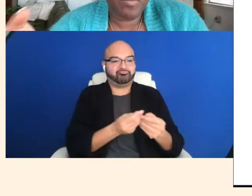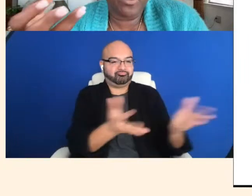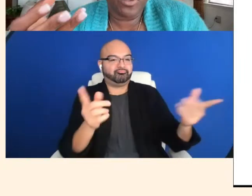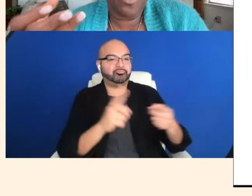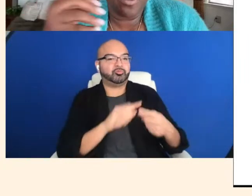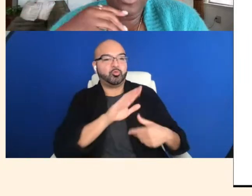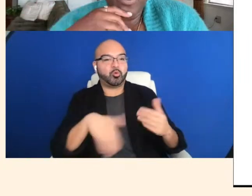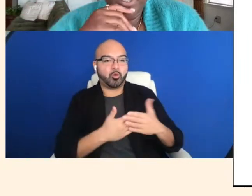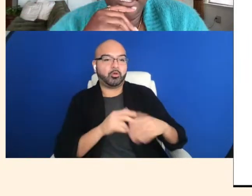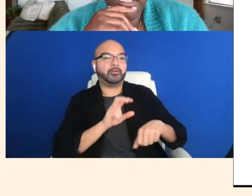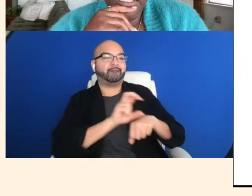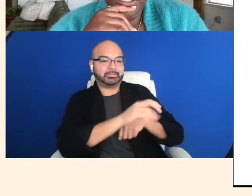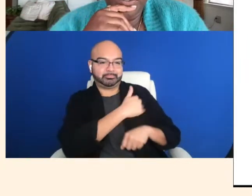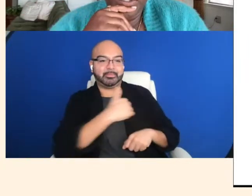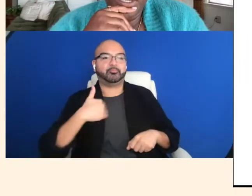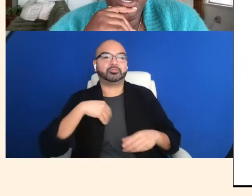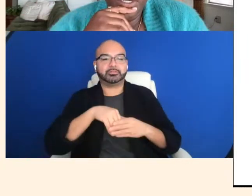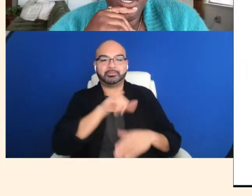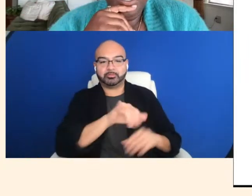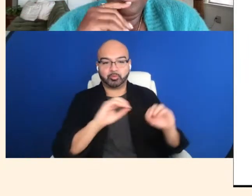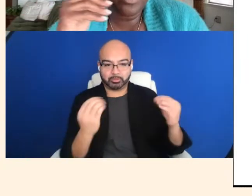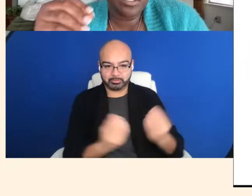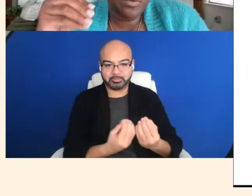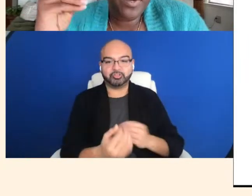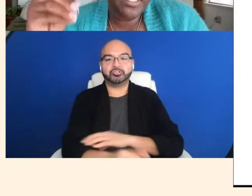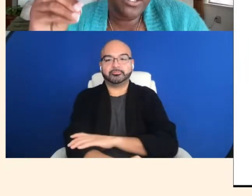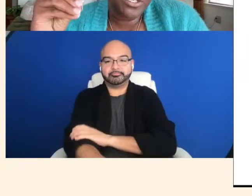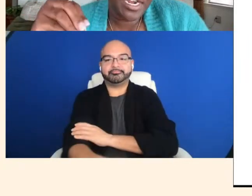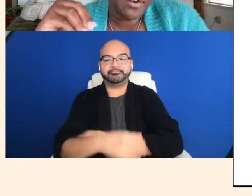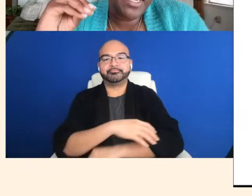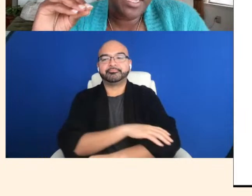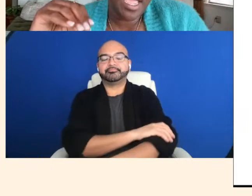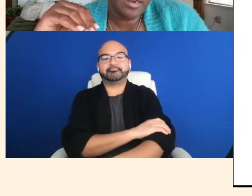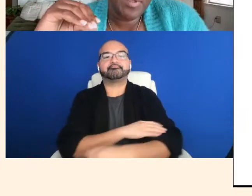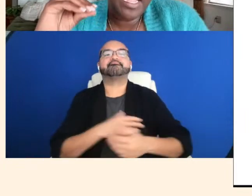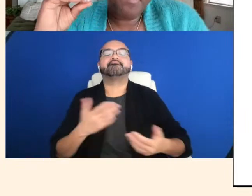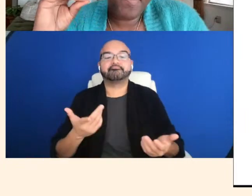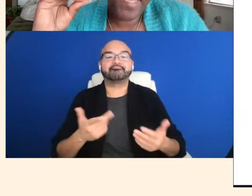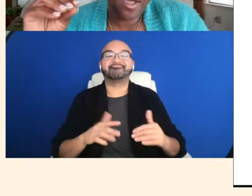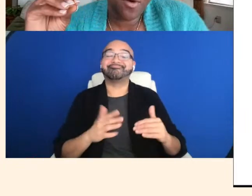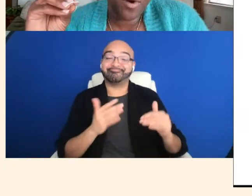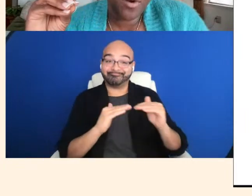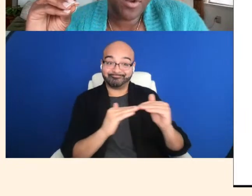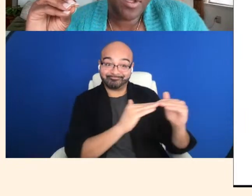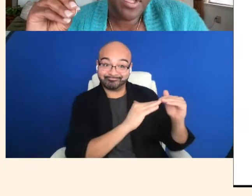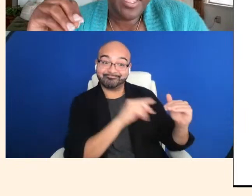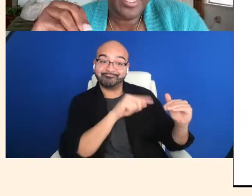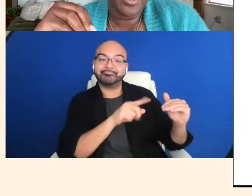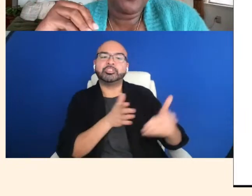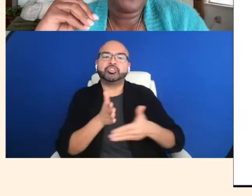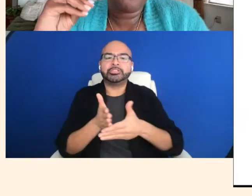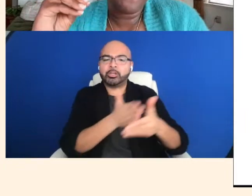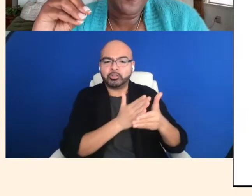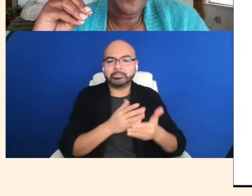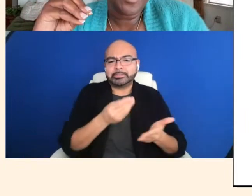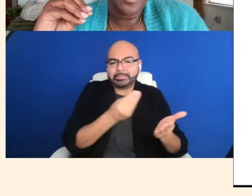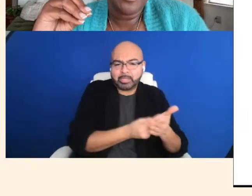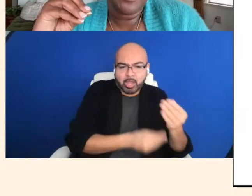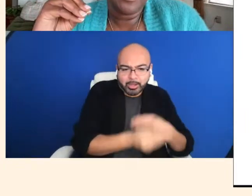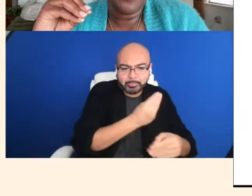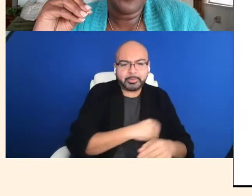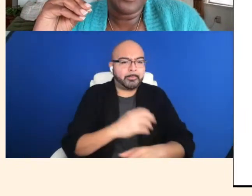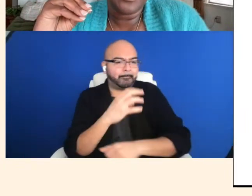invested members across the organization. So this is a way to share economy and power and